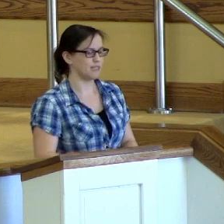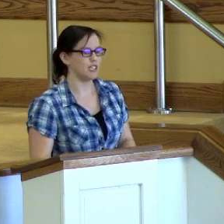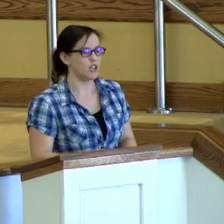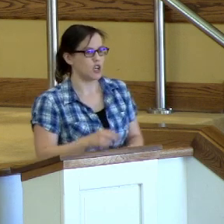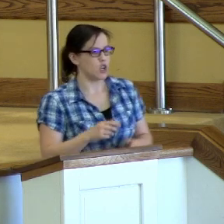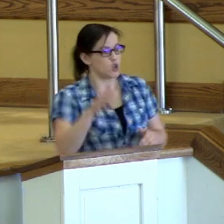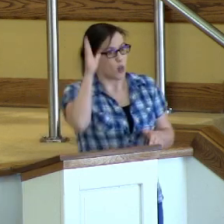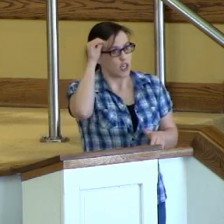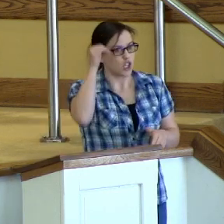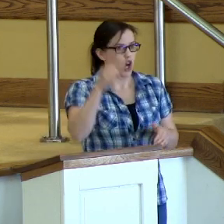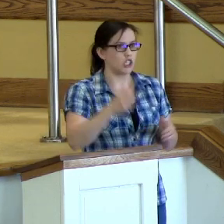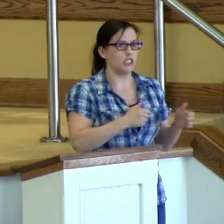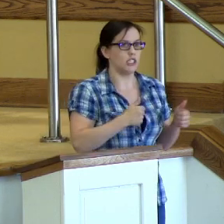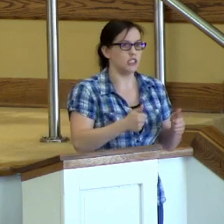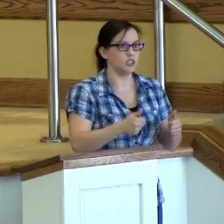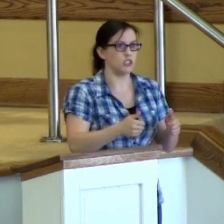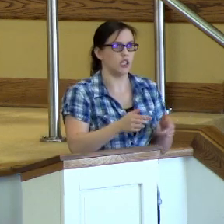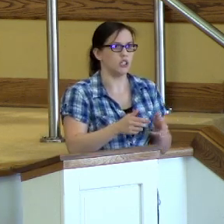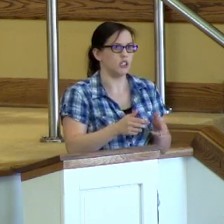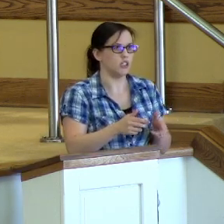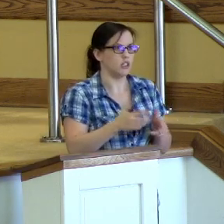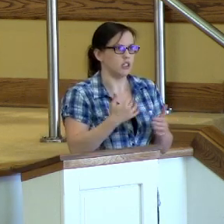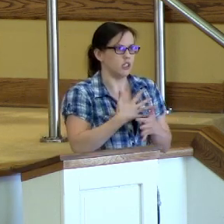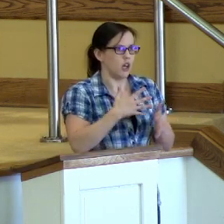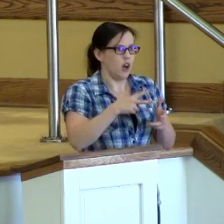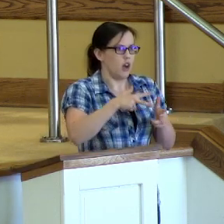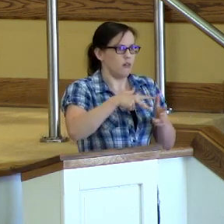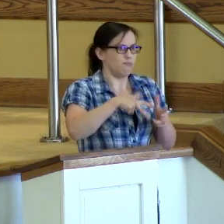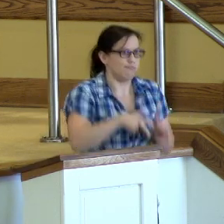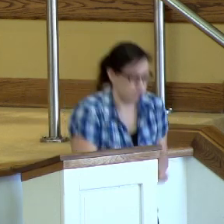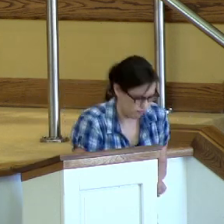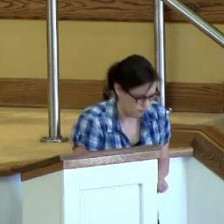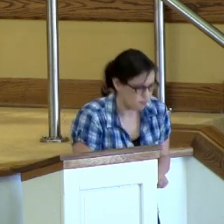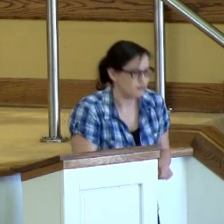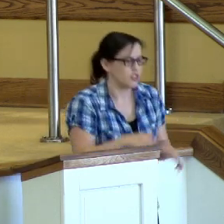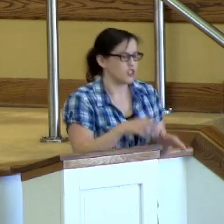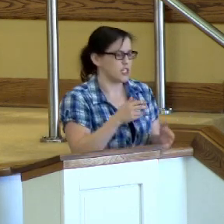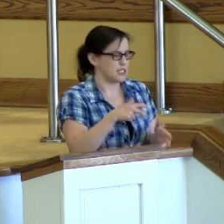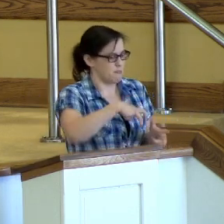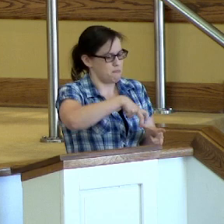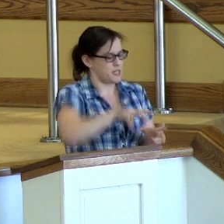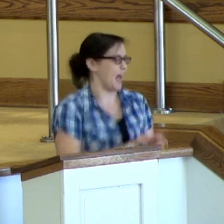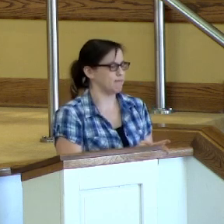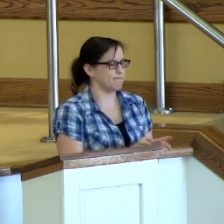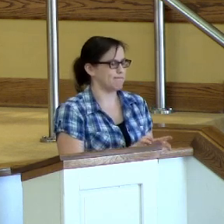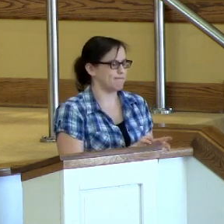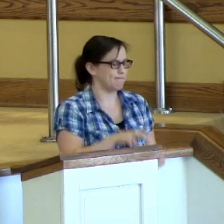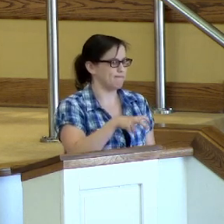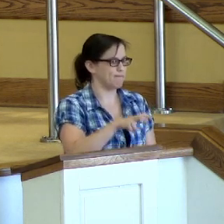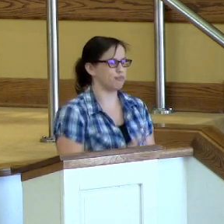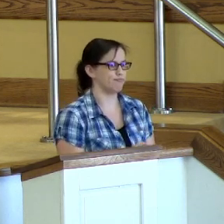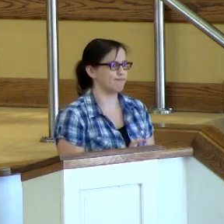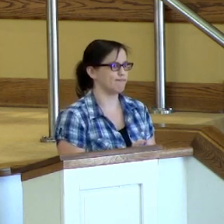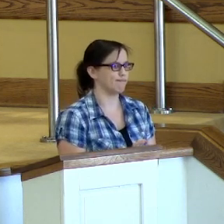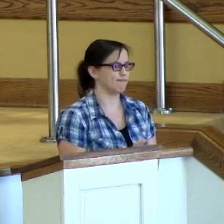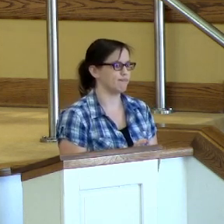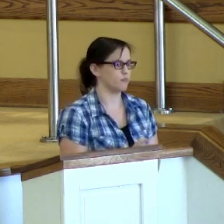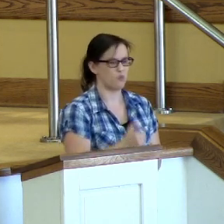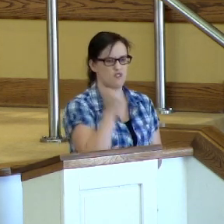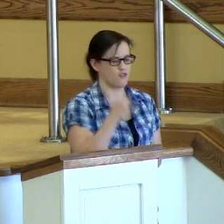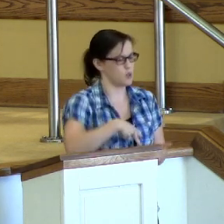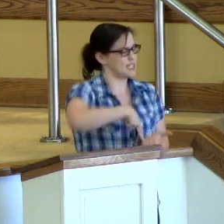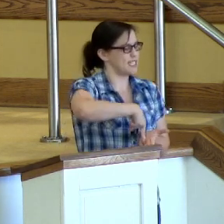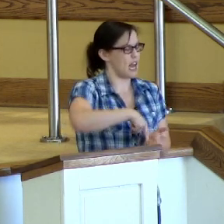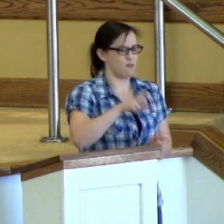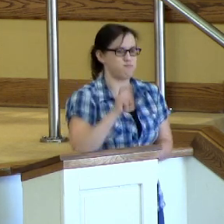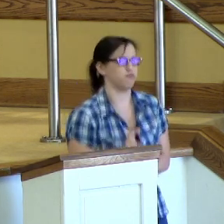Man, she just dropped. Have you ever been on a horse and it just dropped under you? I mean, basically, that was his transportation. And this thing is done dropped under it.